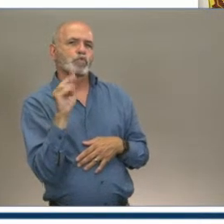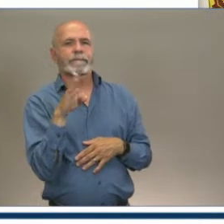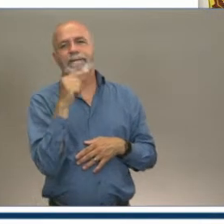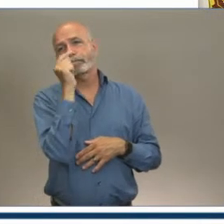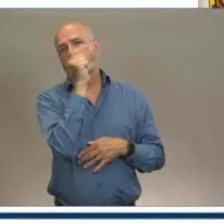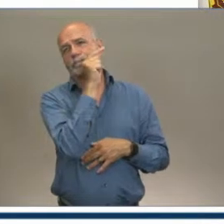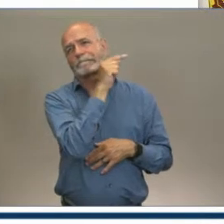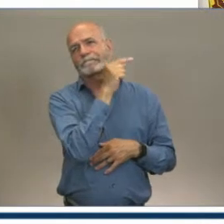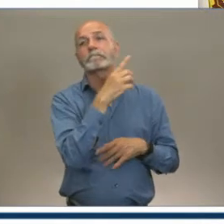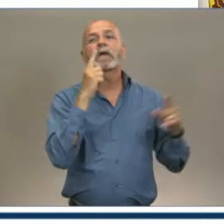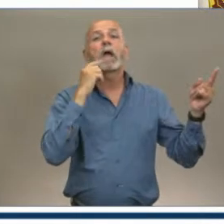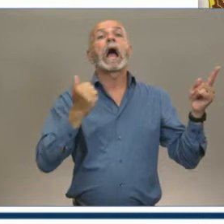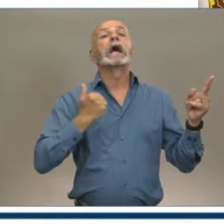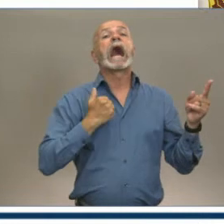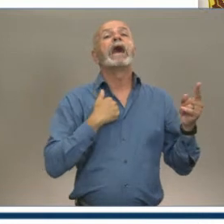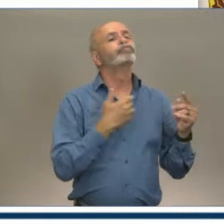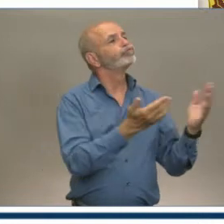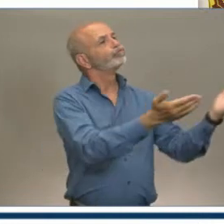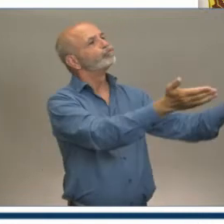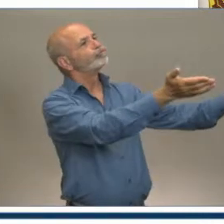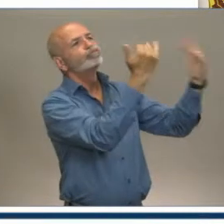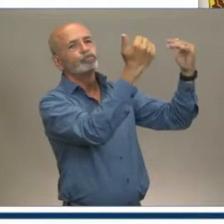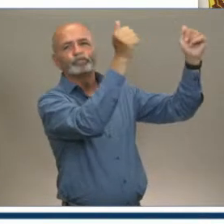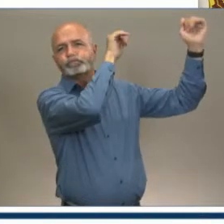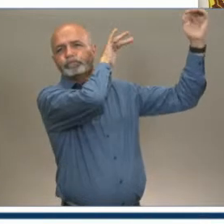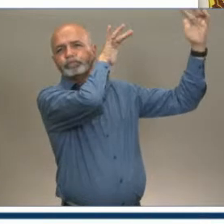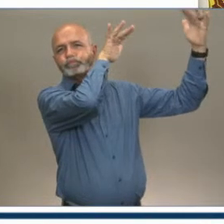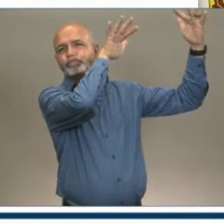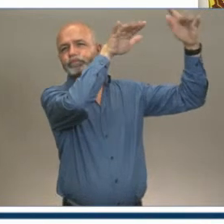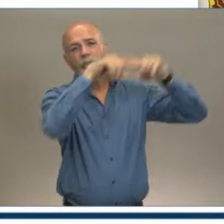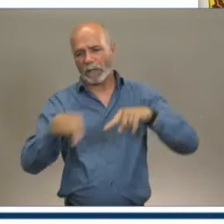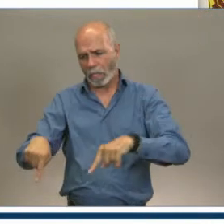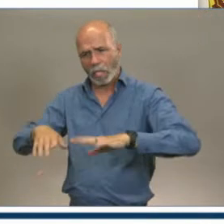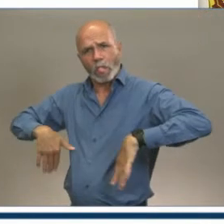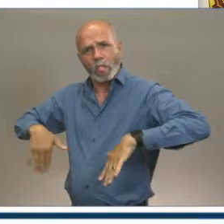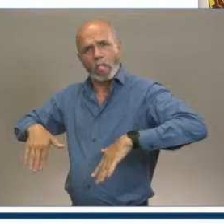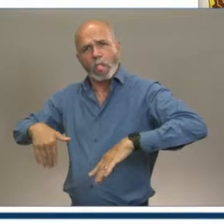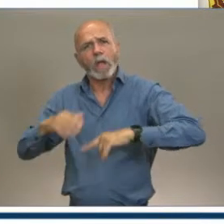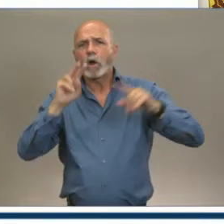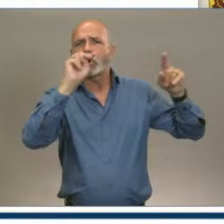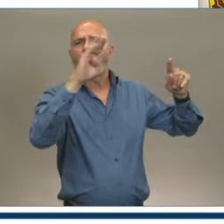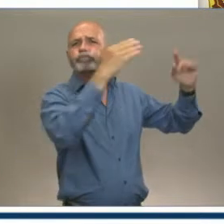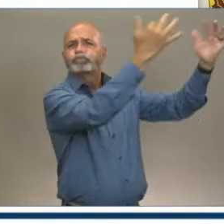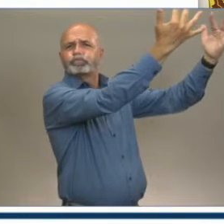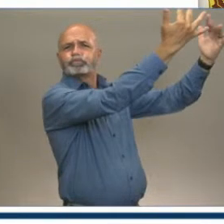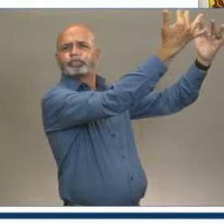rest of Canada before we do? How will we? What will the border